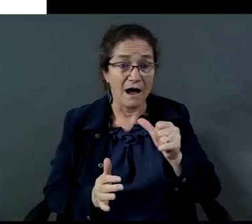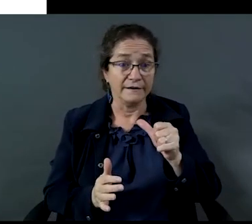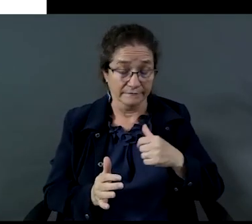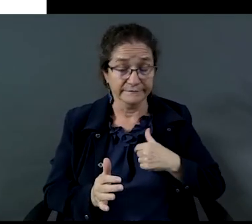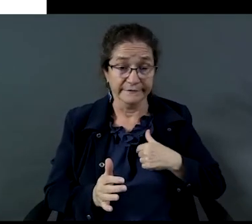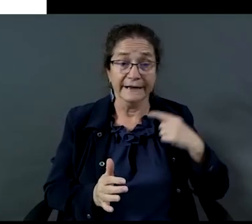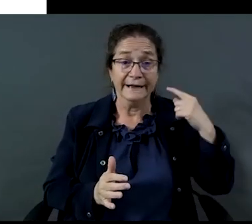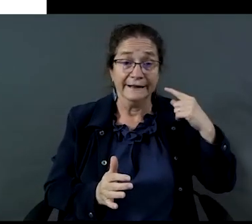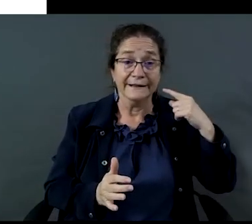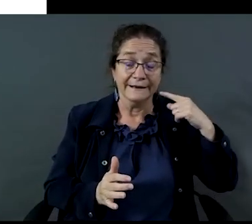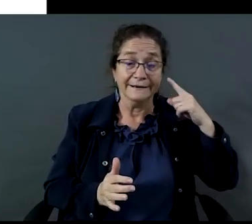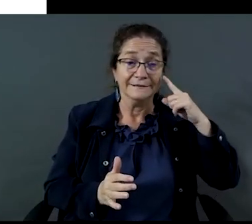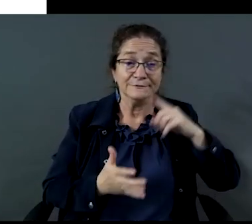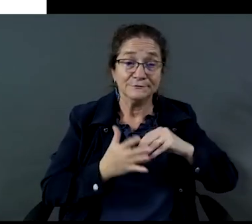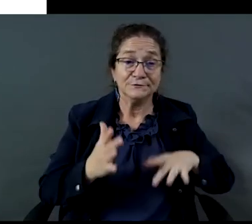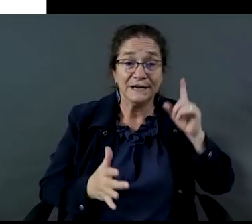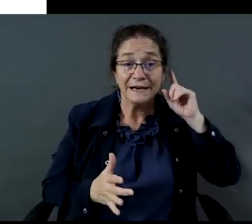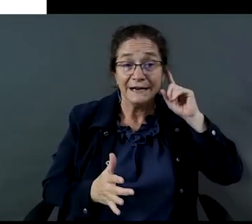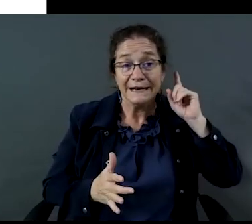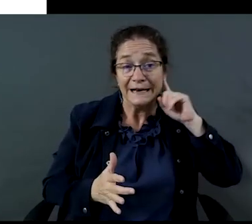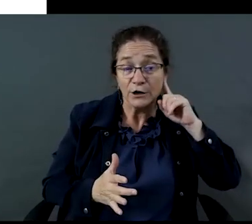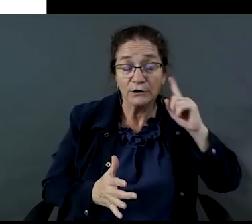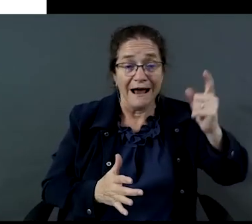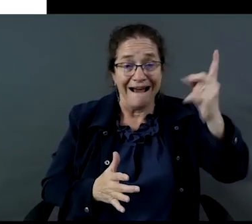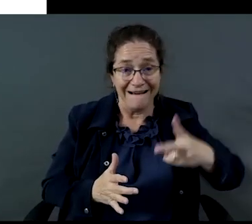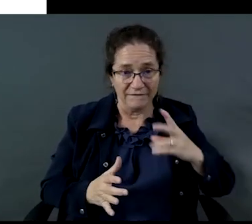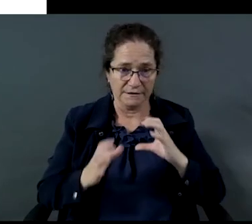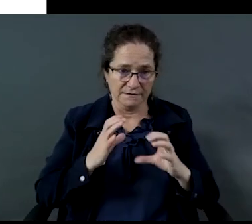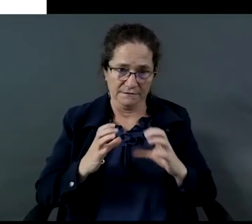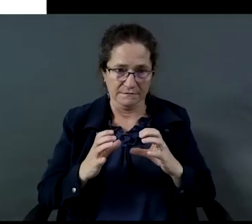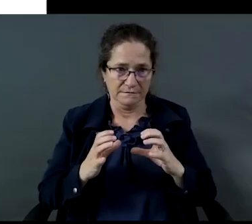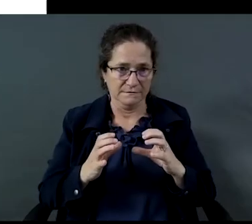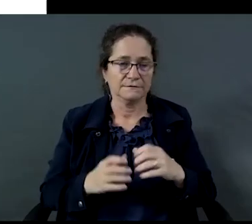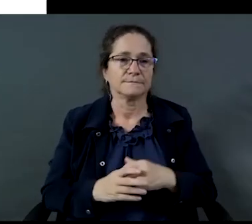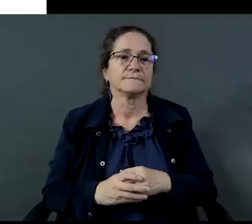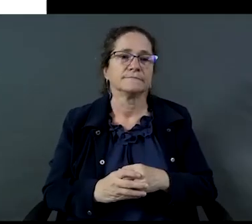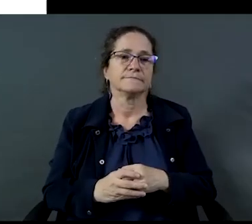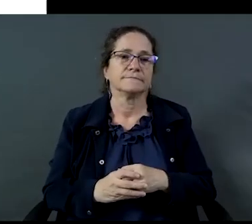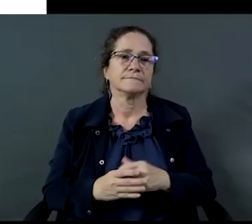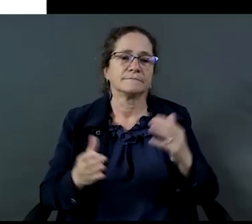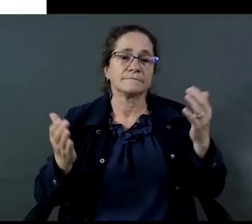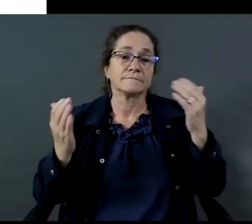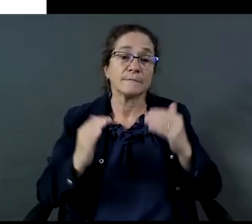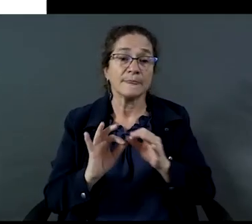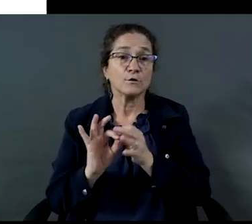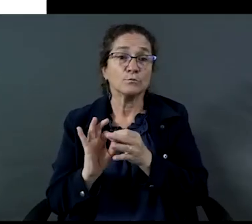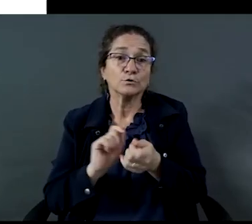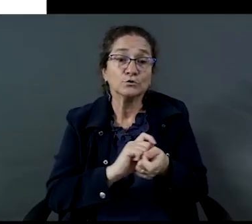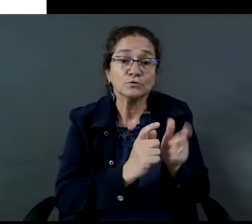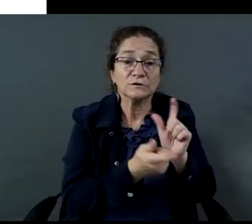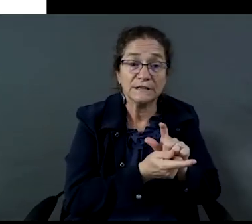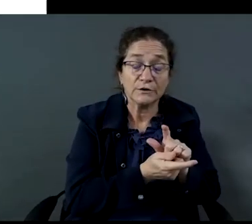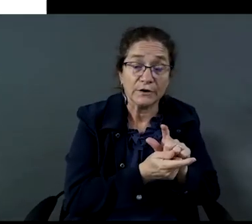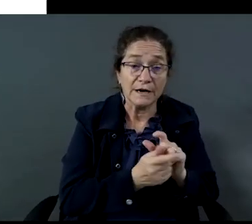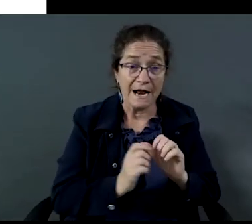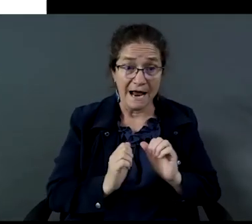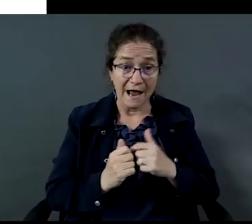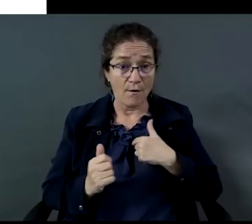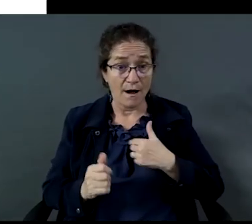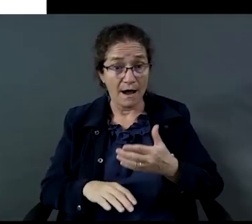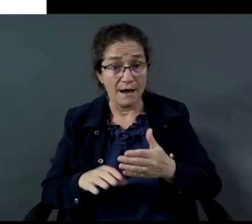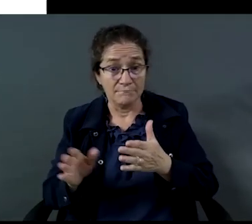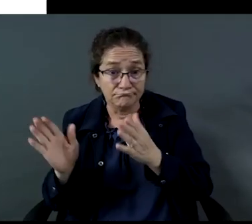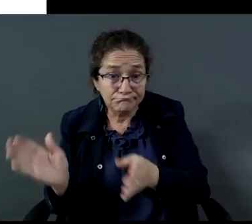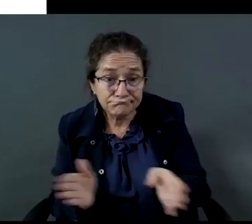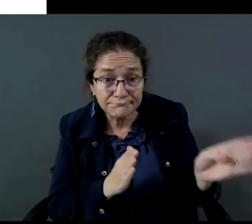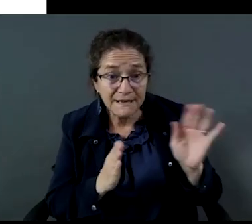Interpreter and transliterator considerations. How am I preparing my interpreter to interpret the content? You may be the best fabulous